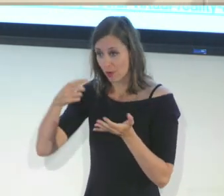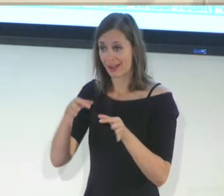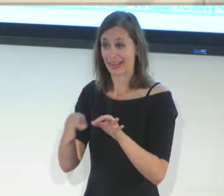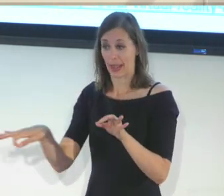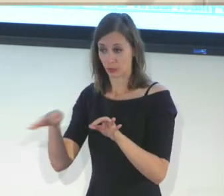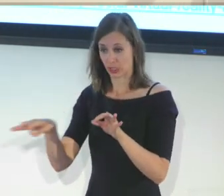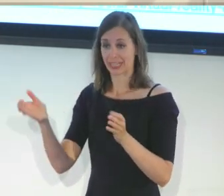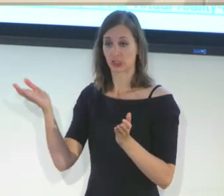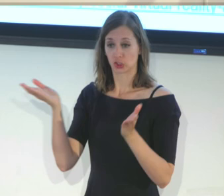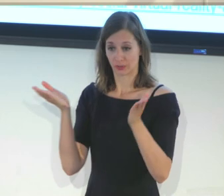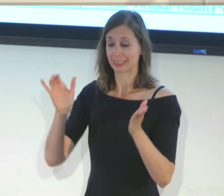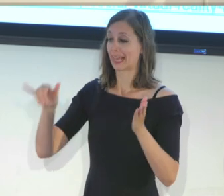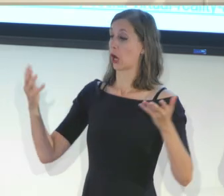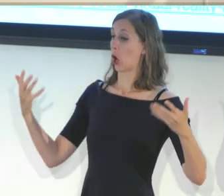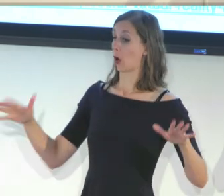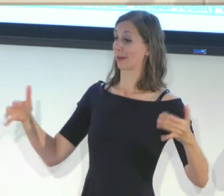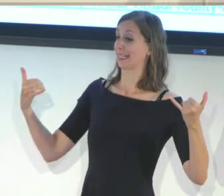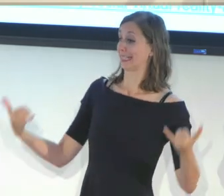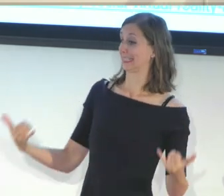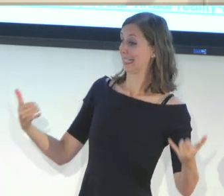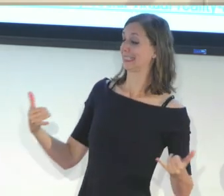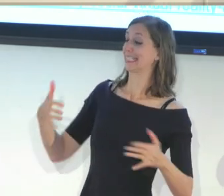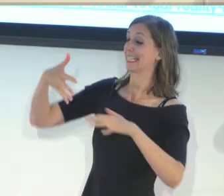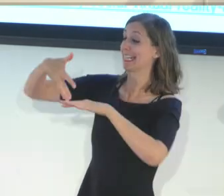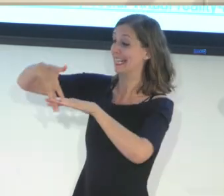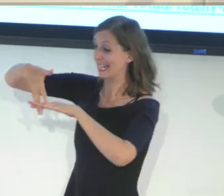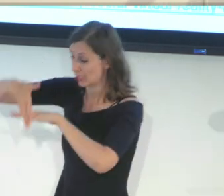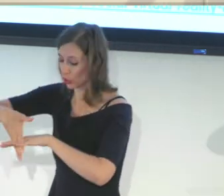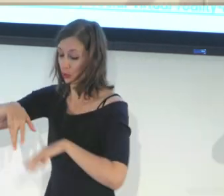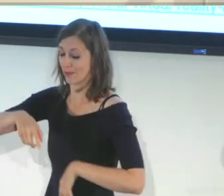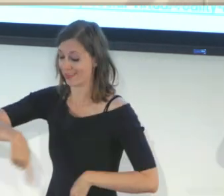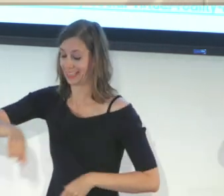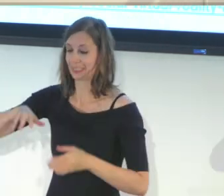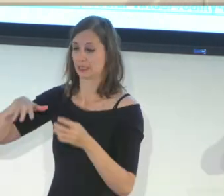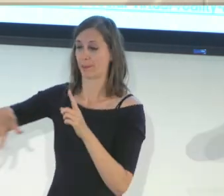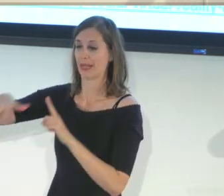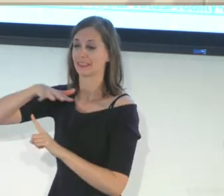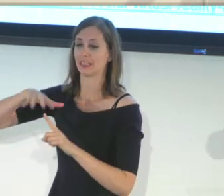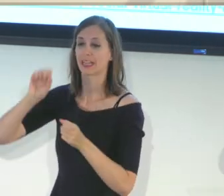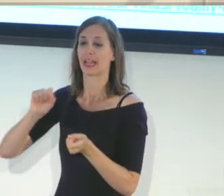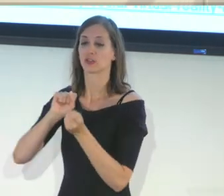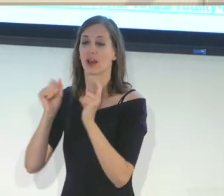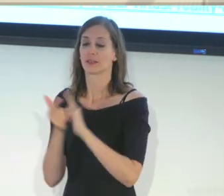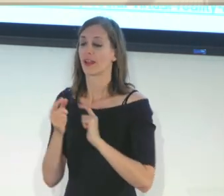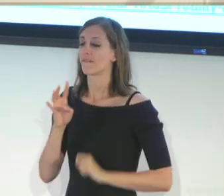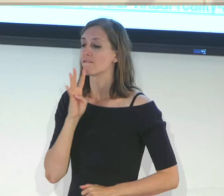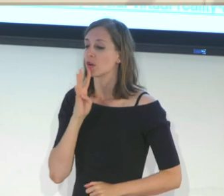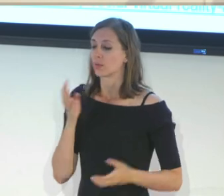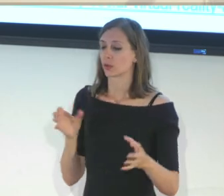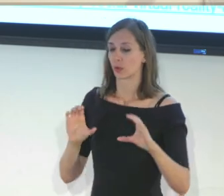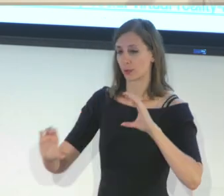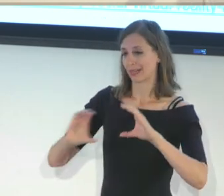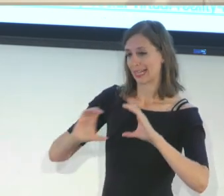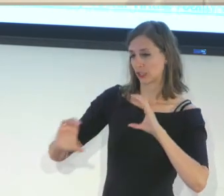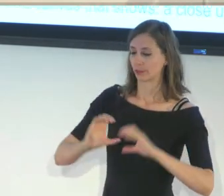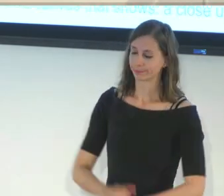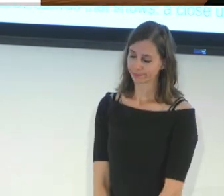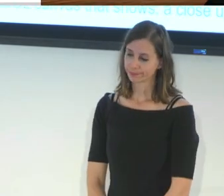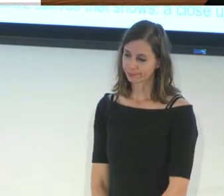exist into the media within these spaces to transcribe verbal communication by other users.